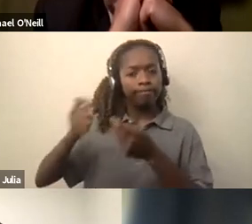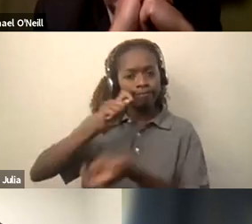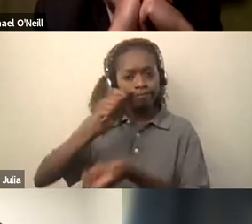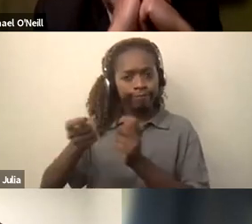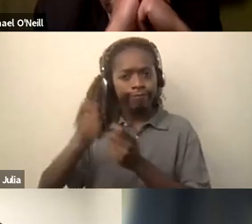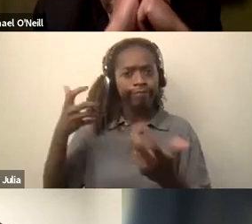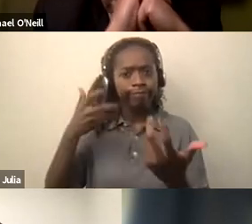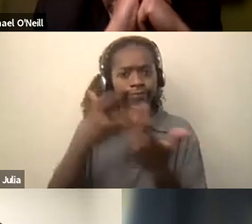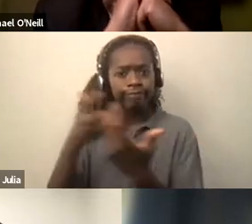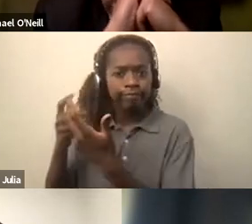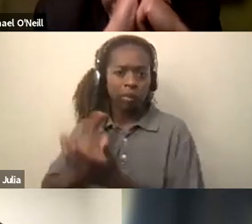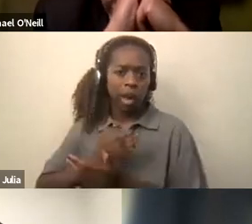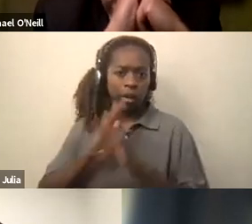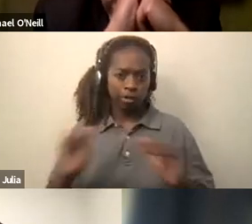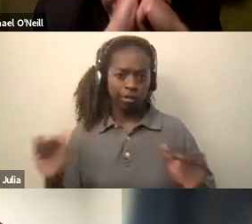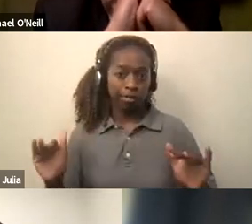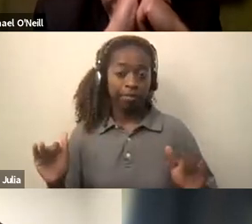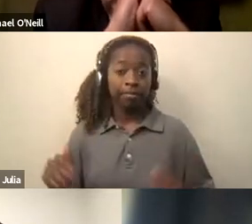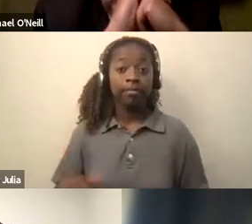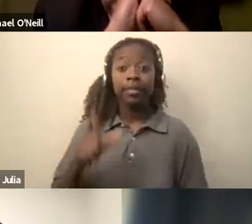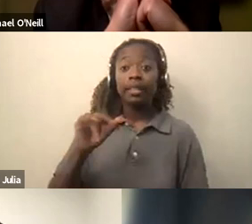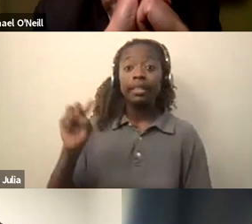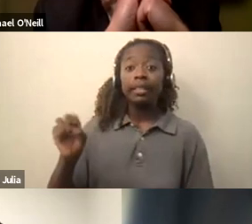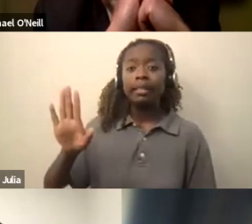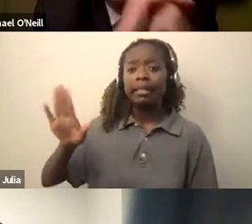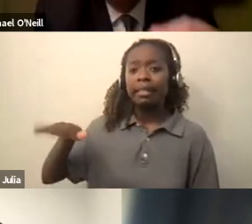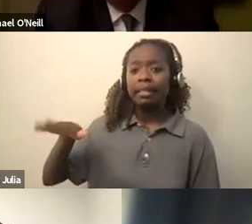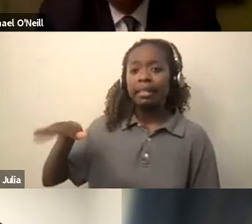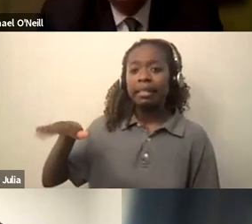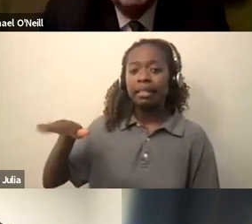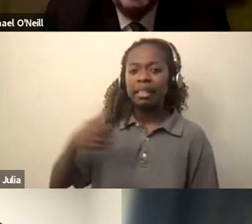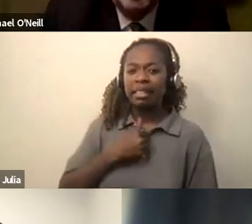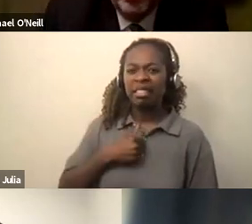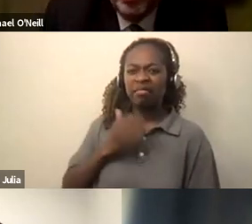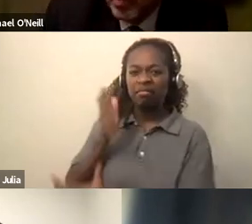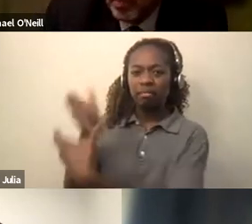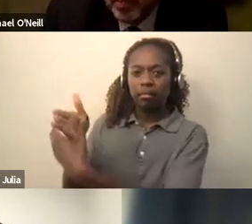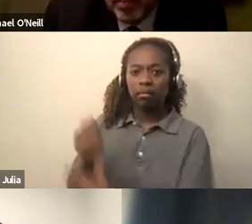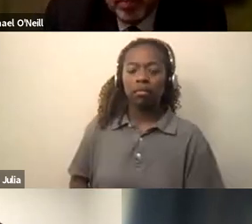children excuse me mr barbies excuse me foreign